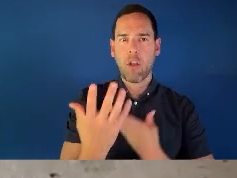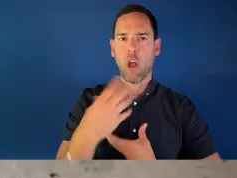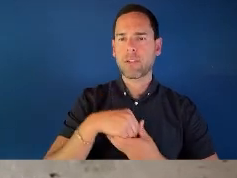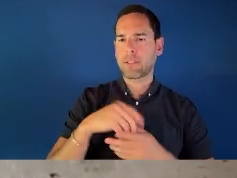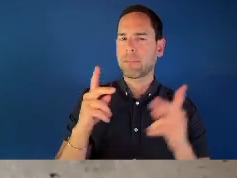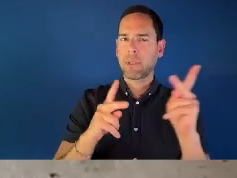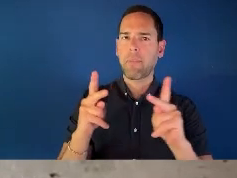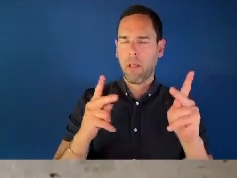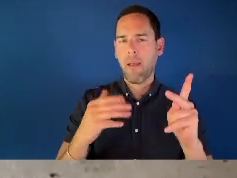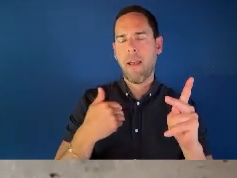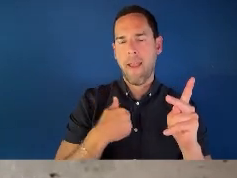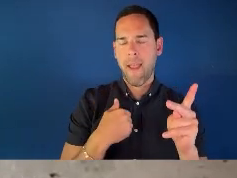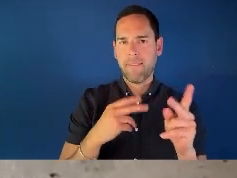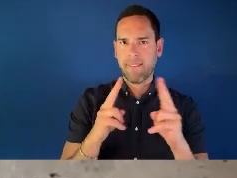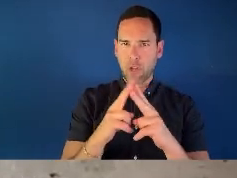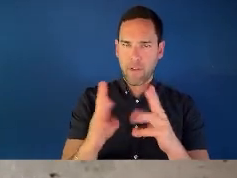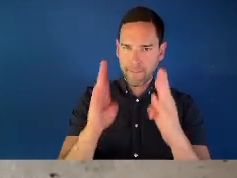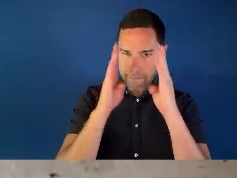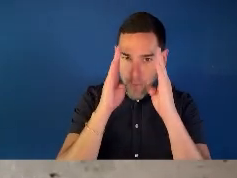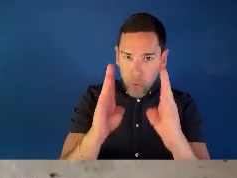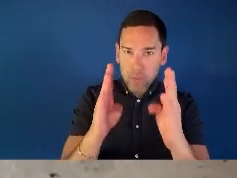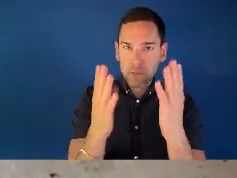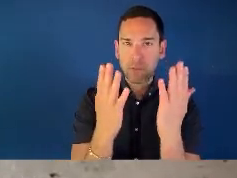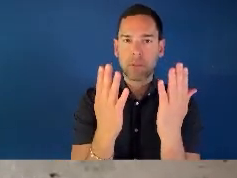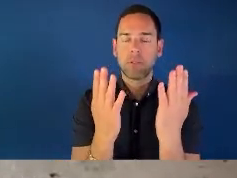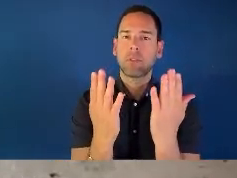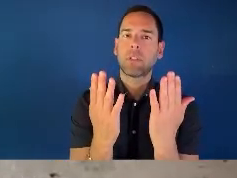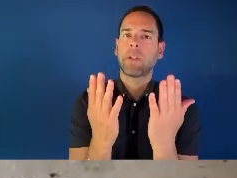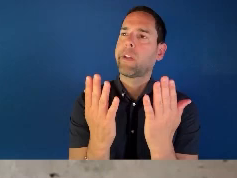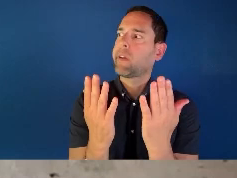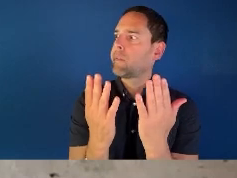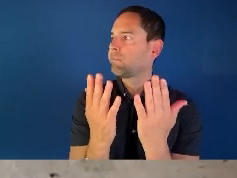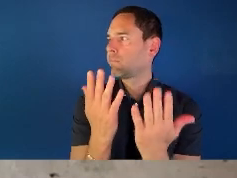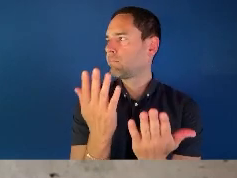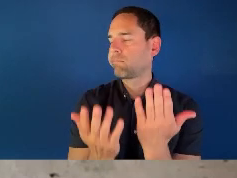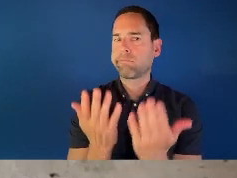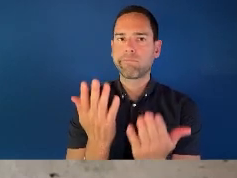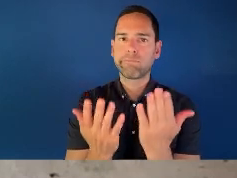Yeah, I would say those are kind of the main things, at least the main things for me.